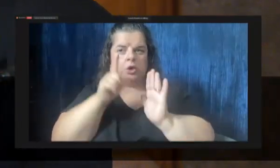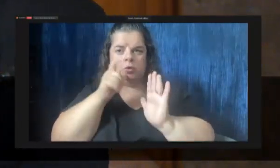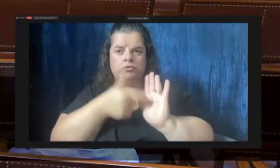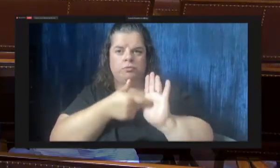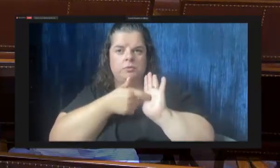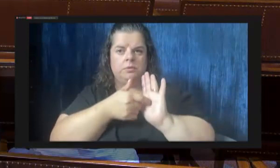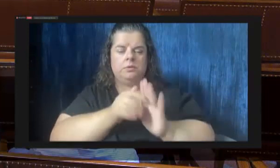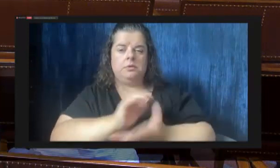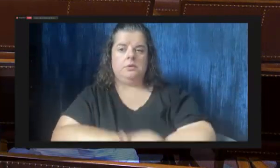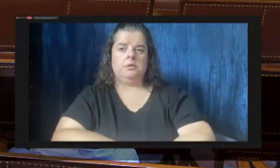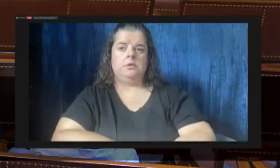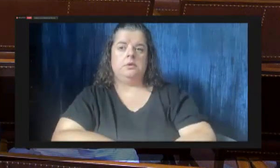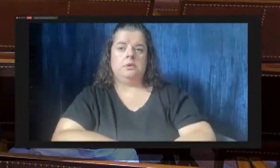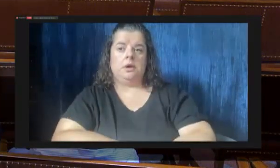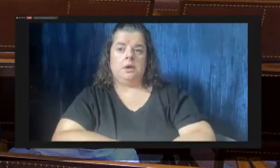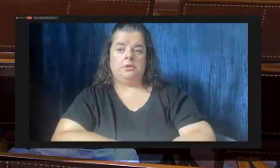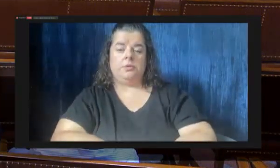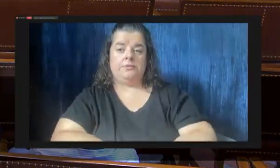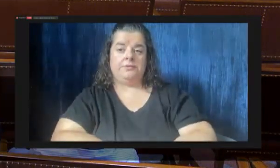that. Yeah.